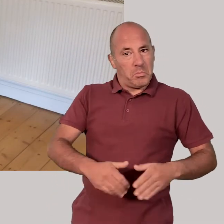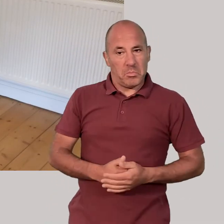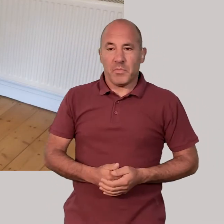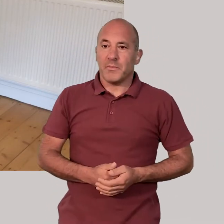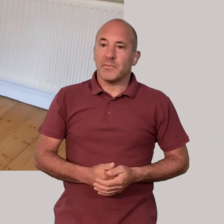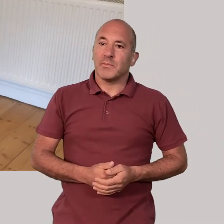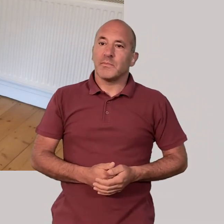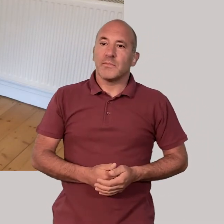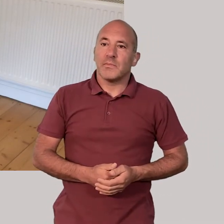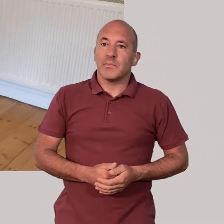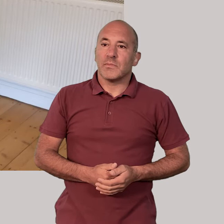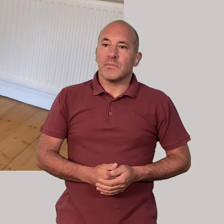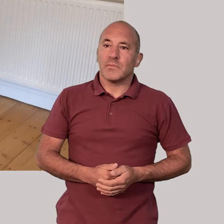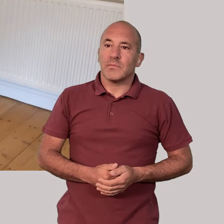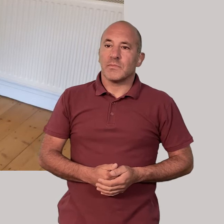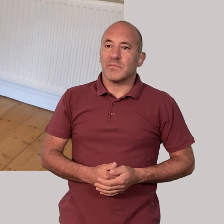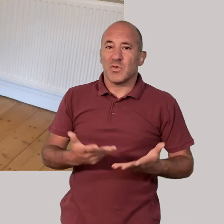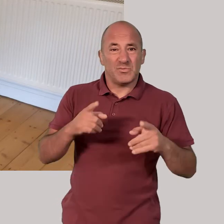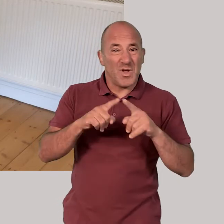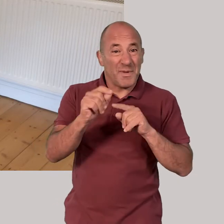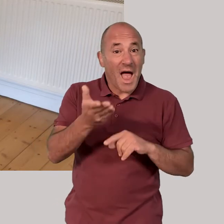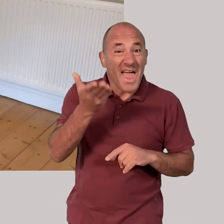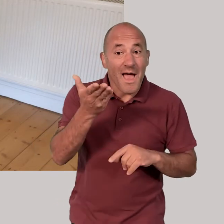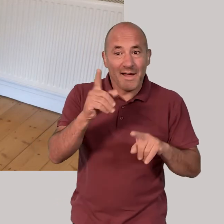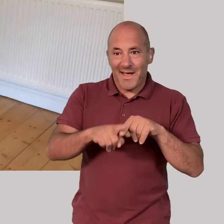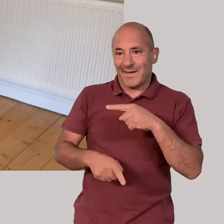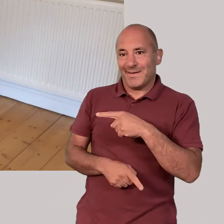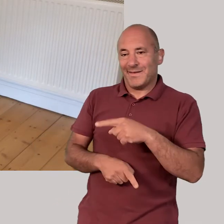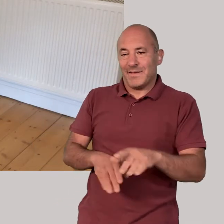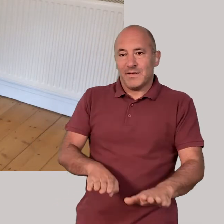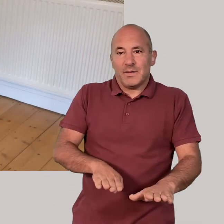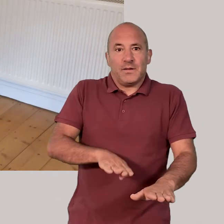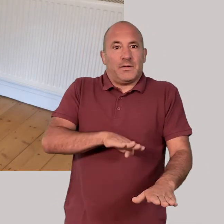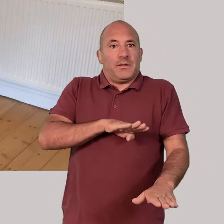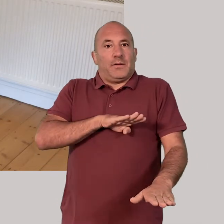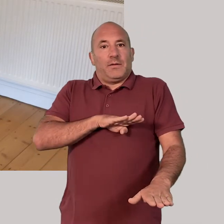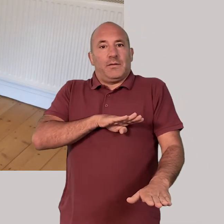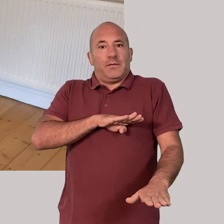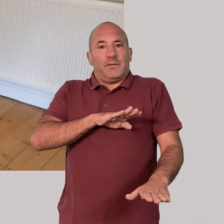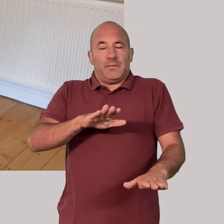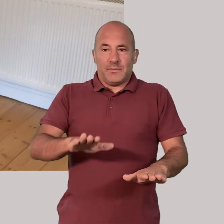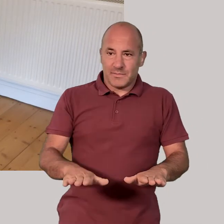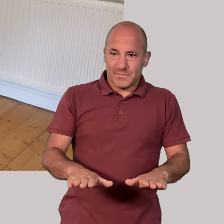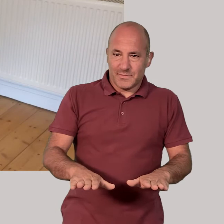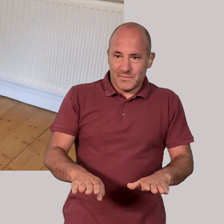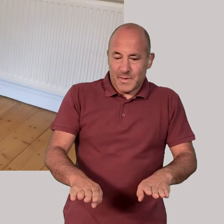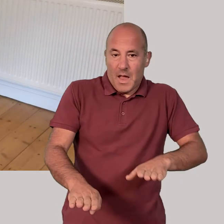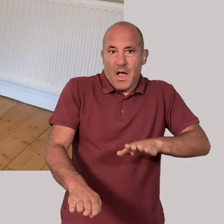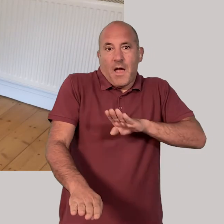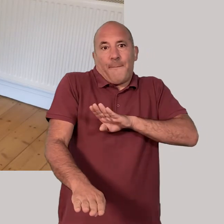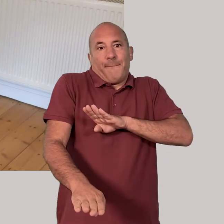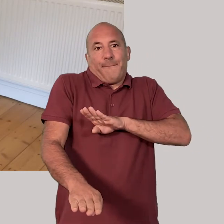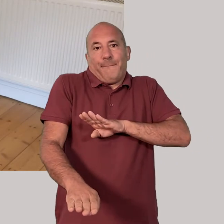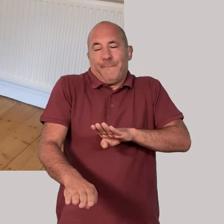calf, and down, or a little bit higher, up, and